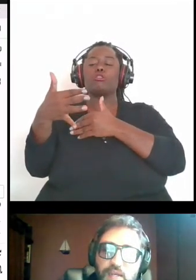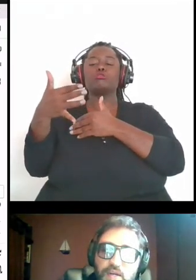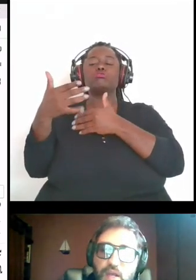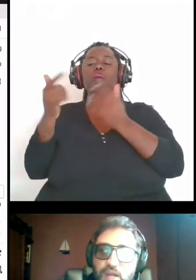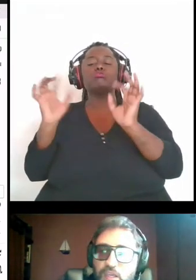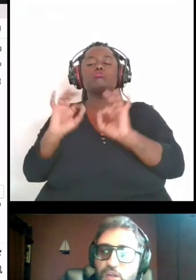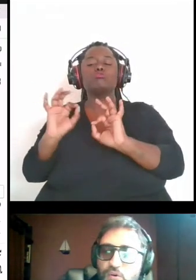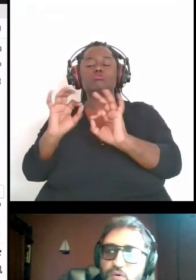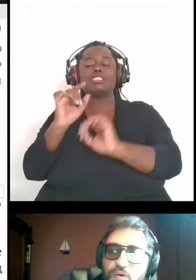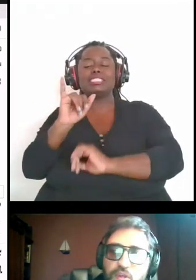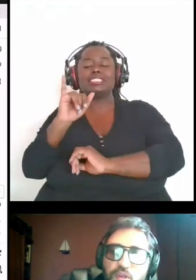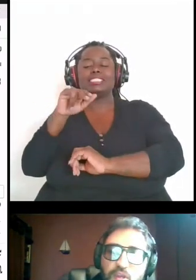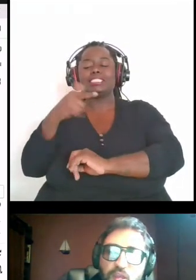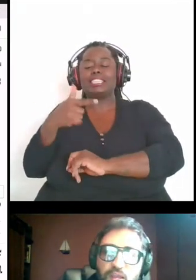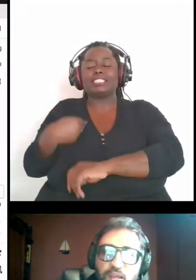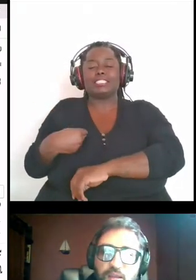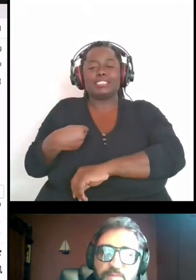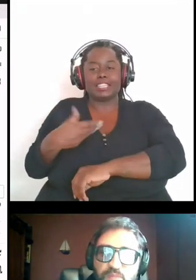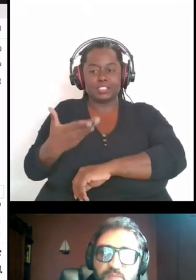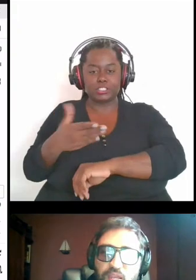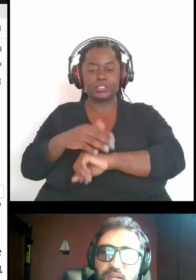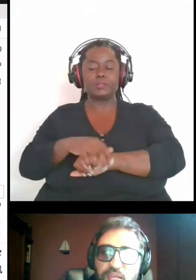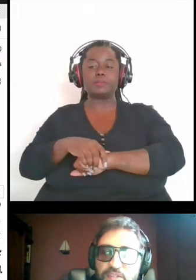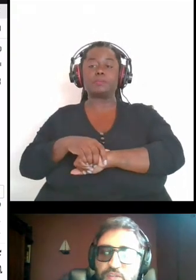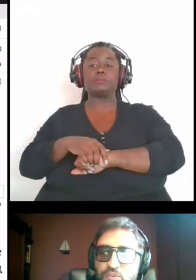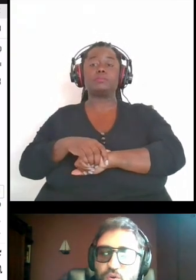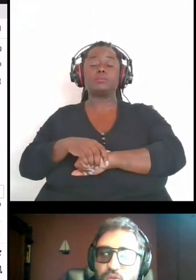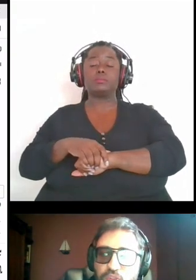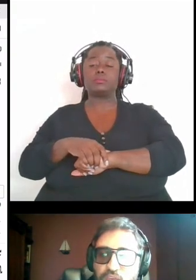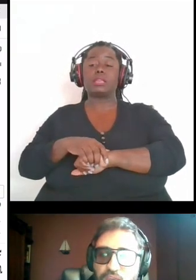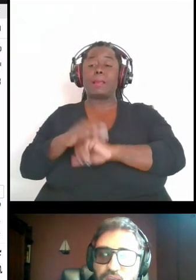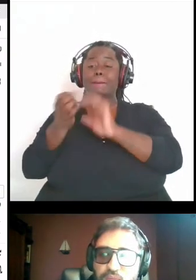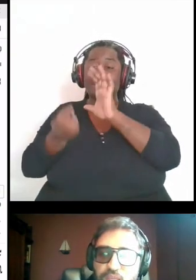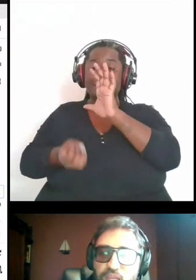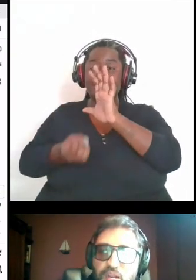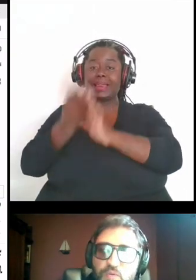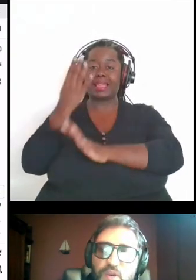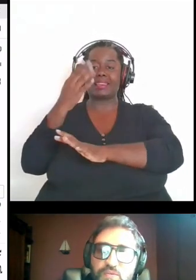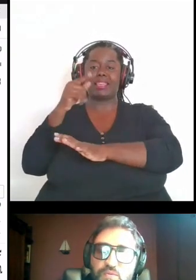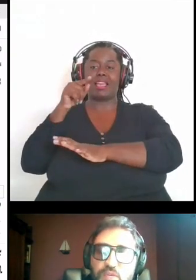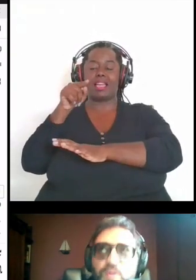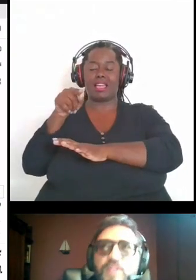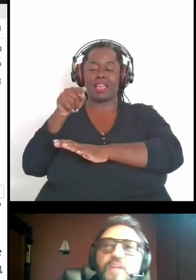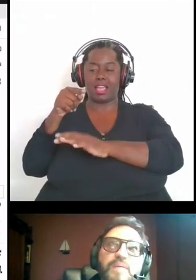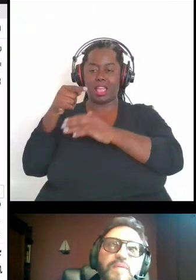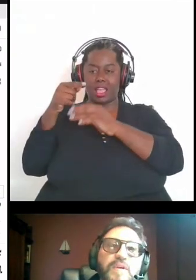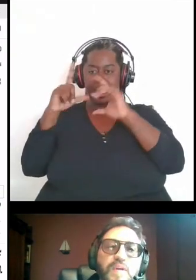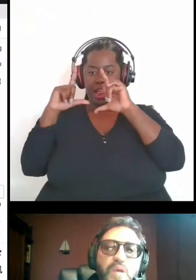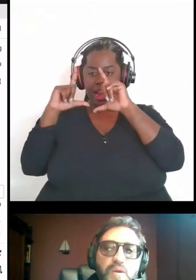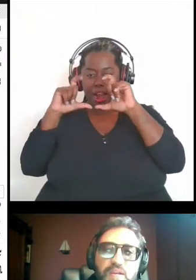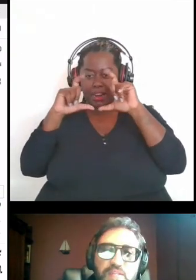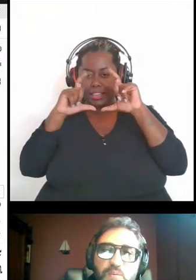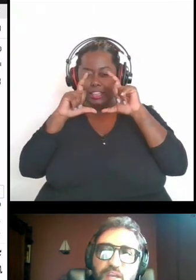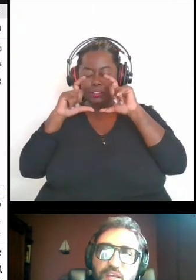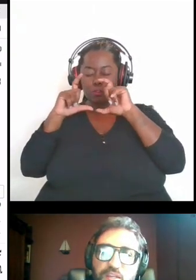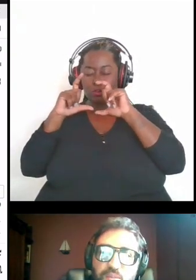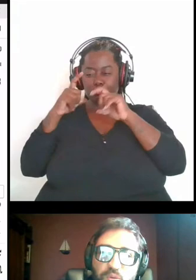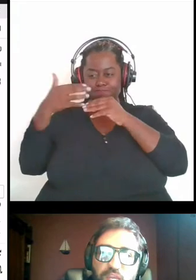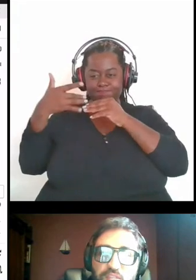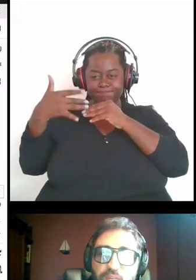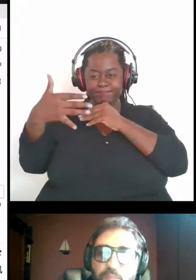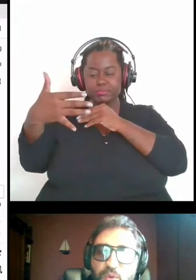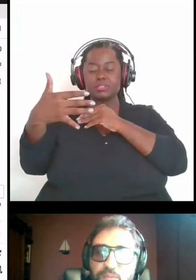that was non-existent I must say that to generate these archives we needed